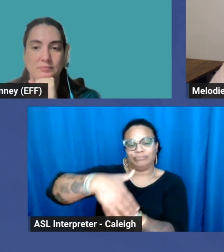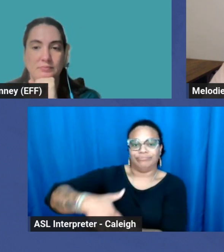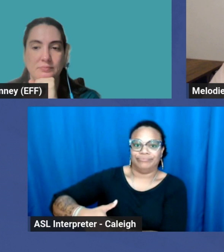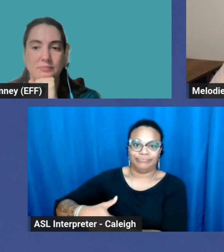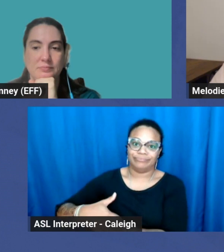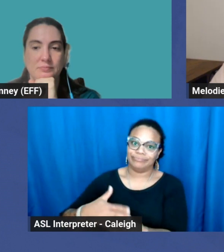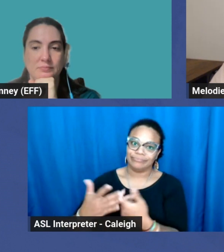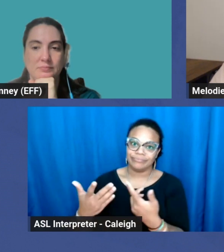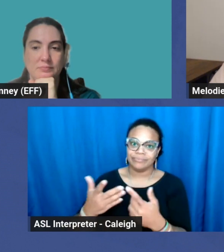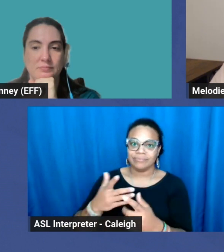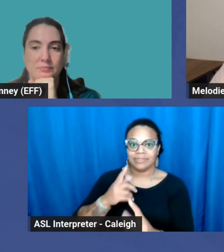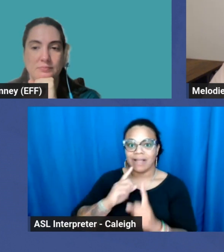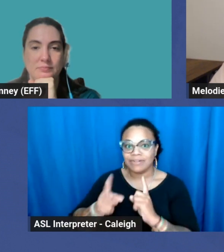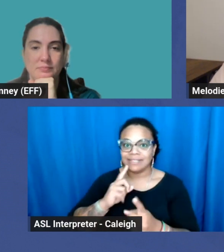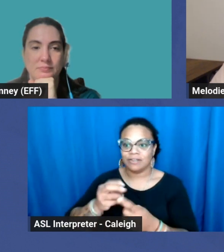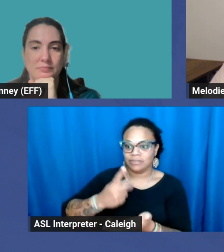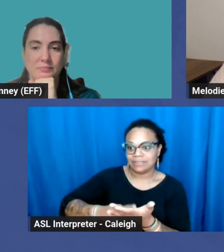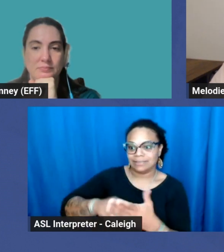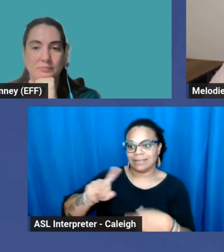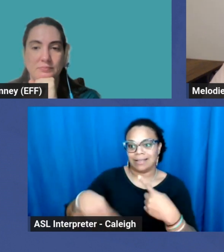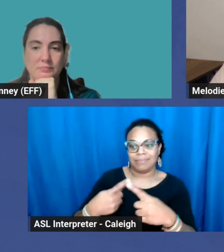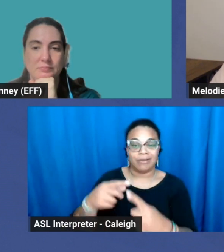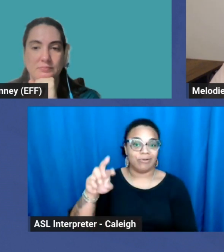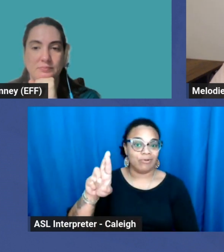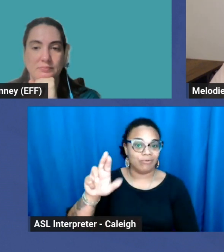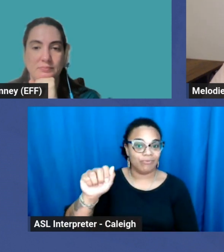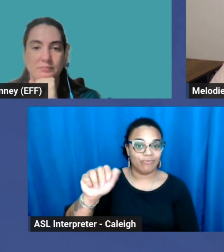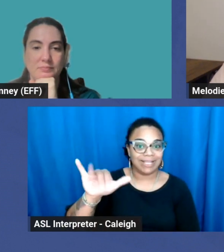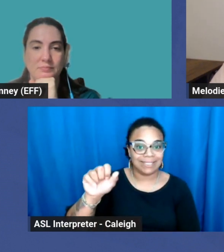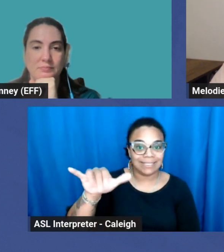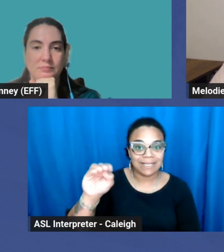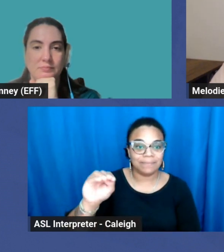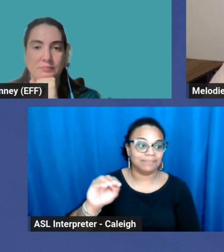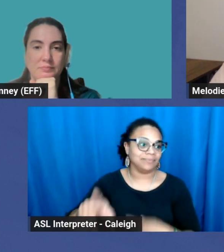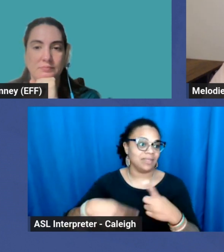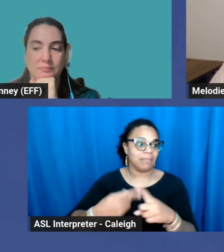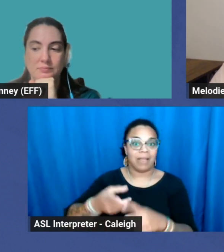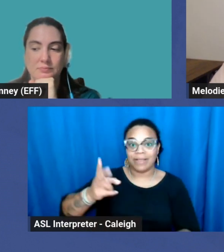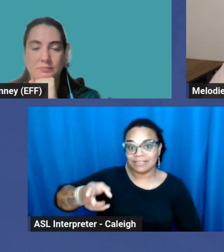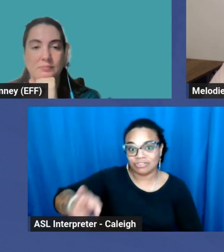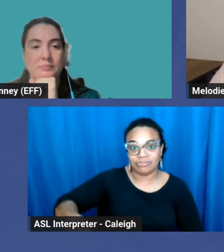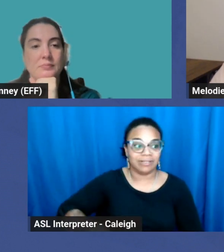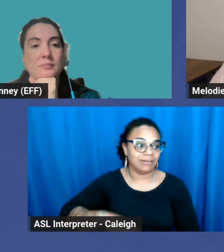conversation about racism, about history, about sex,